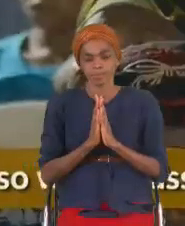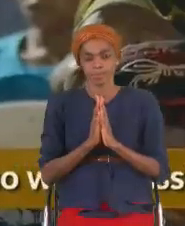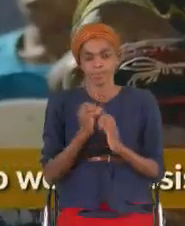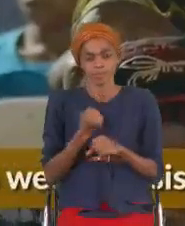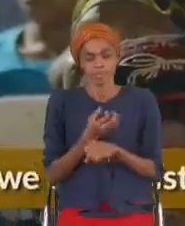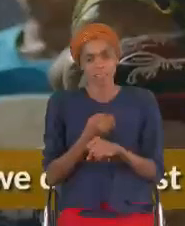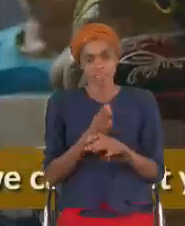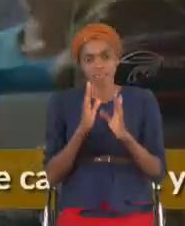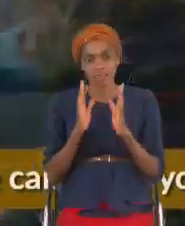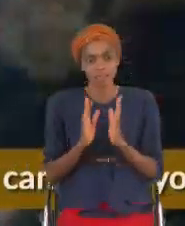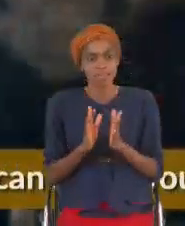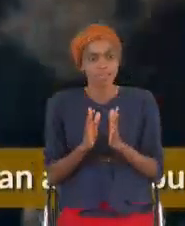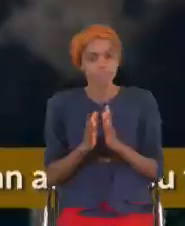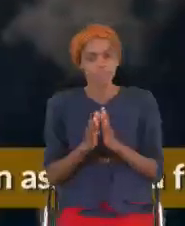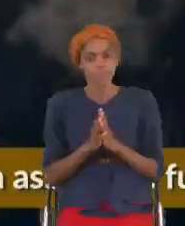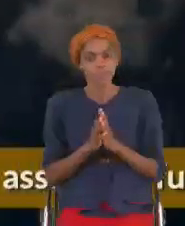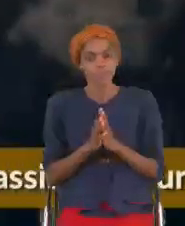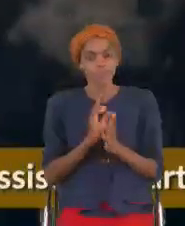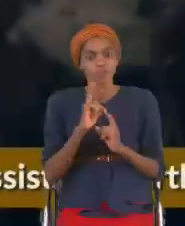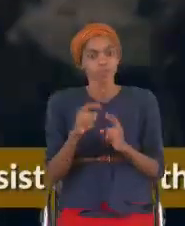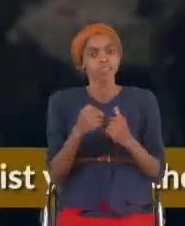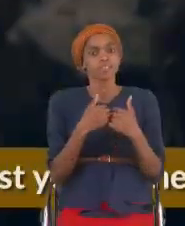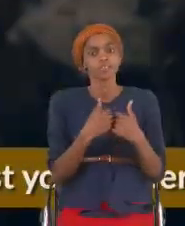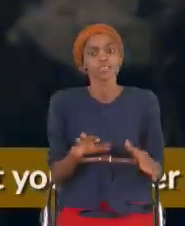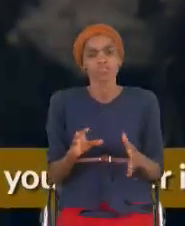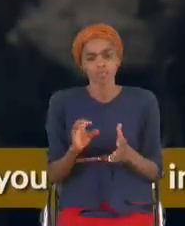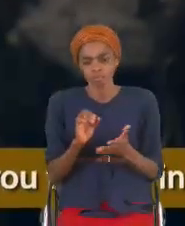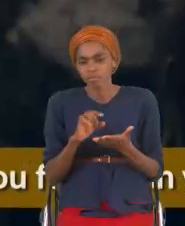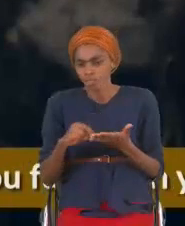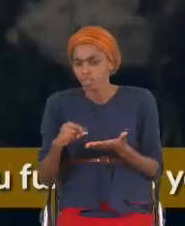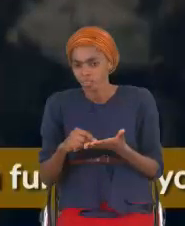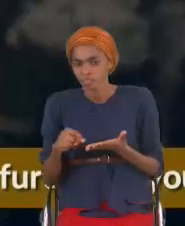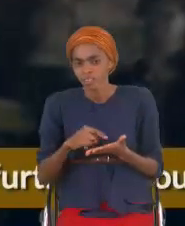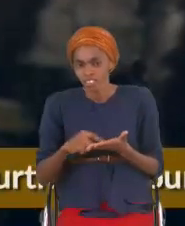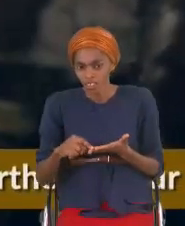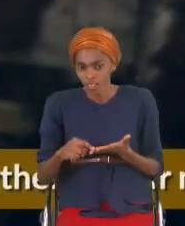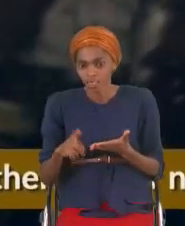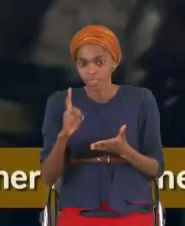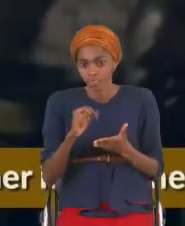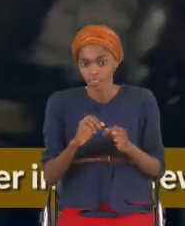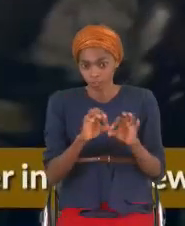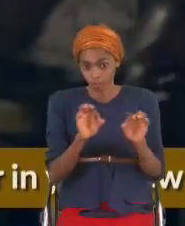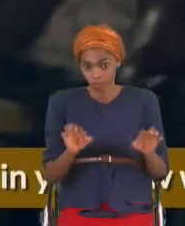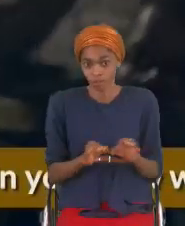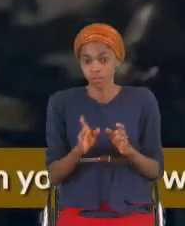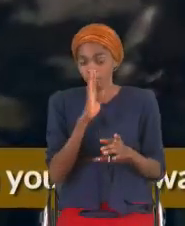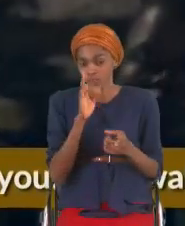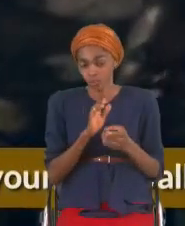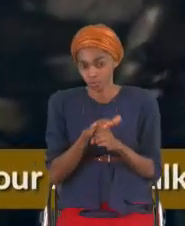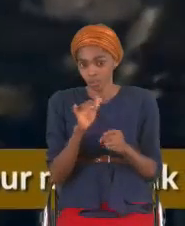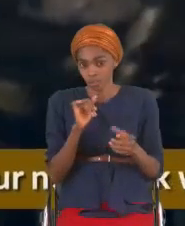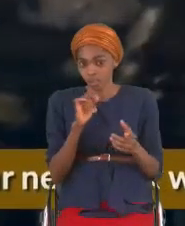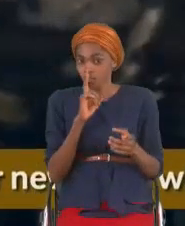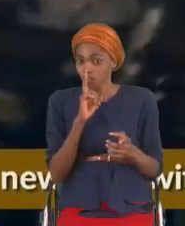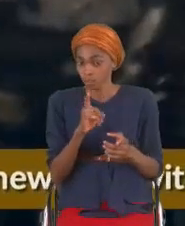Counselors, when they fill it, check the form to ensure that they are correctly filled.